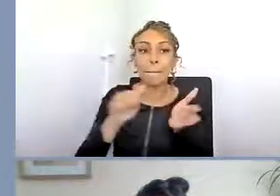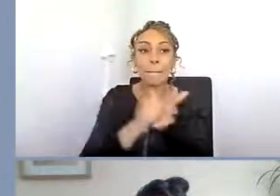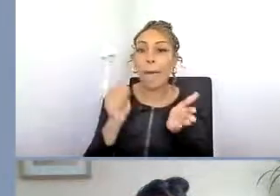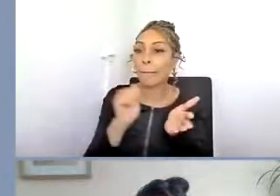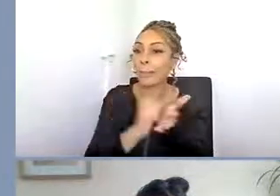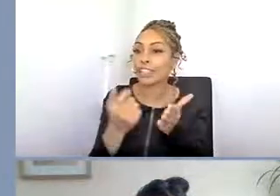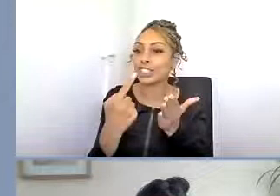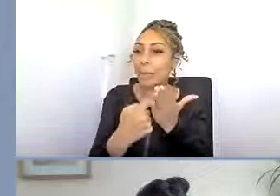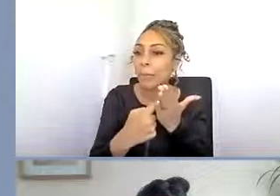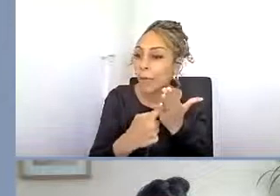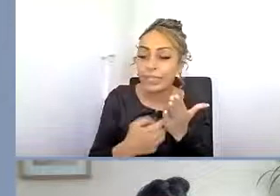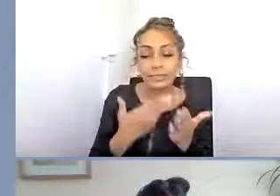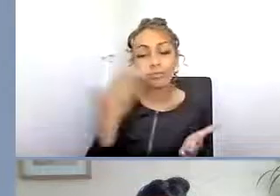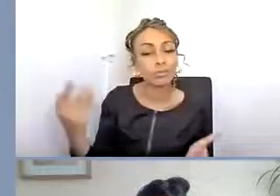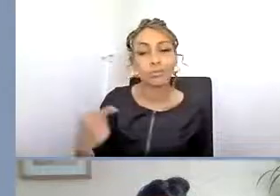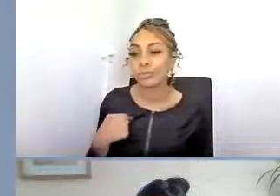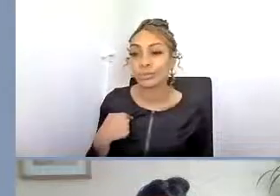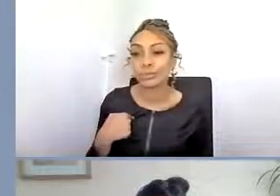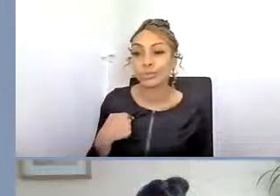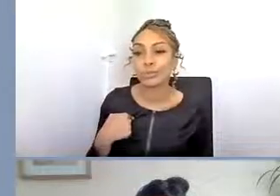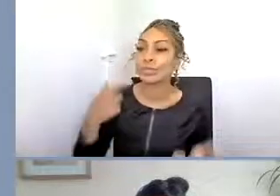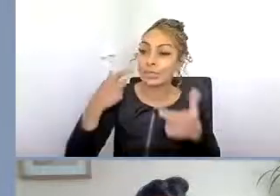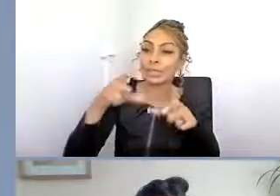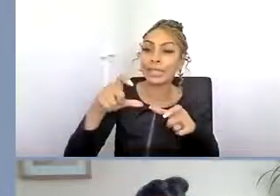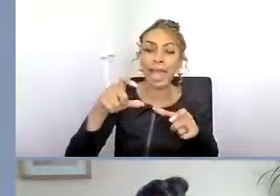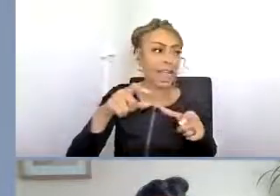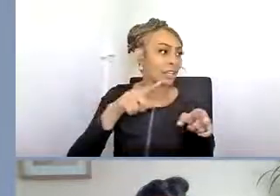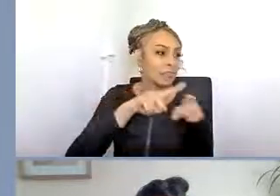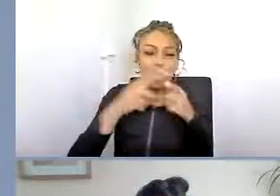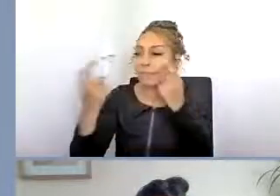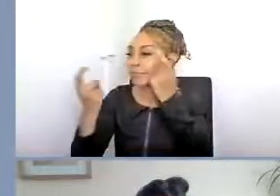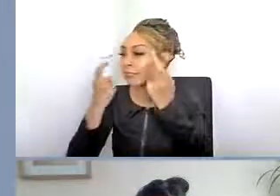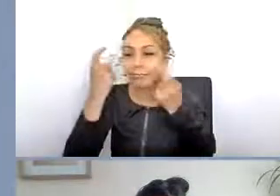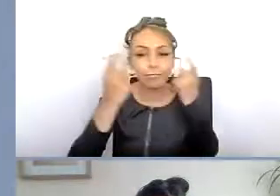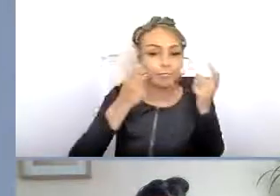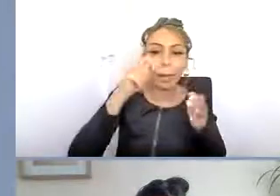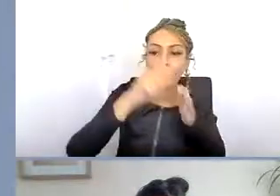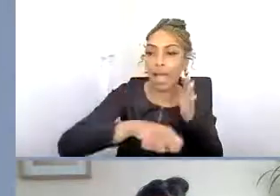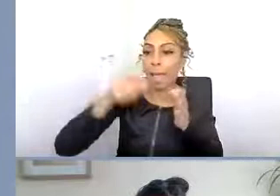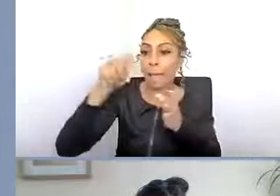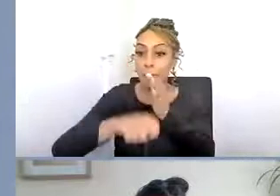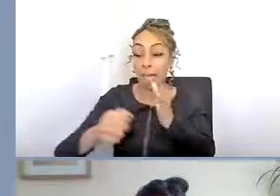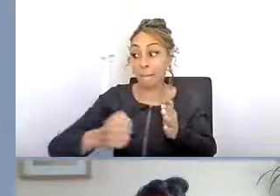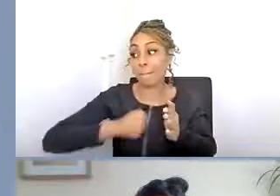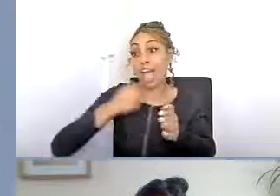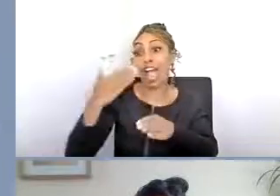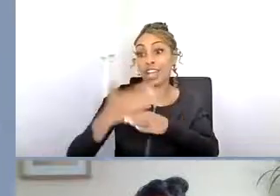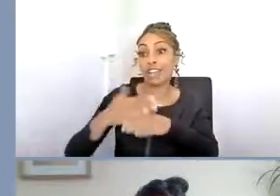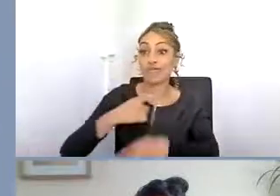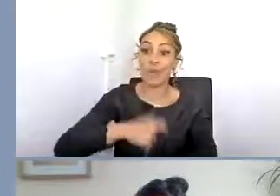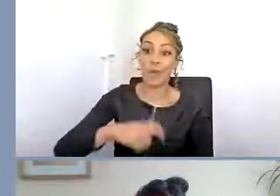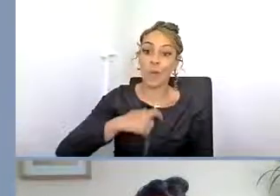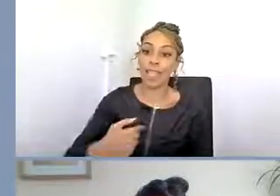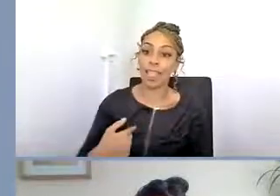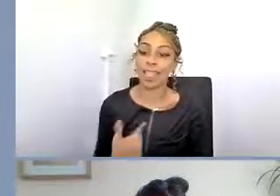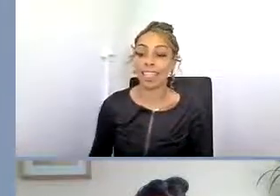policy, and we are still actively buying works for the collection, and that really falls under my remit. And I'm quite